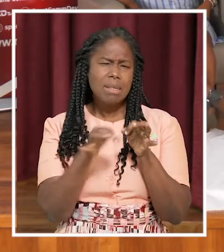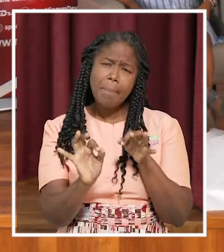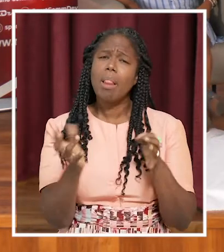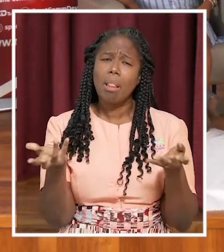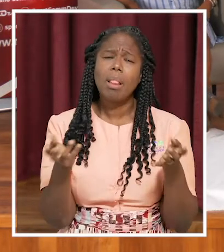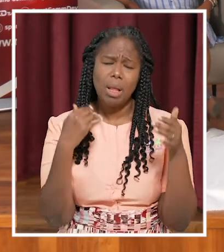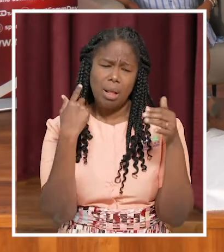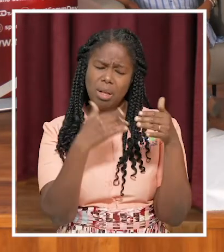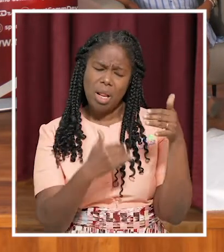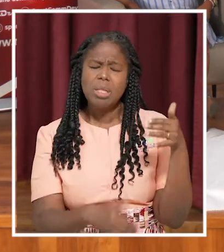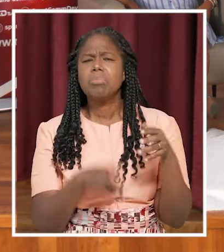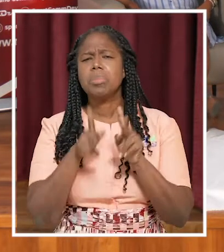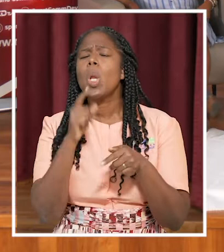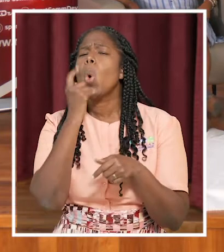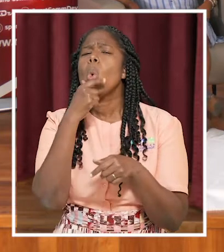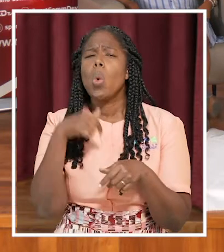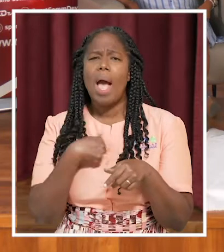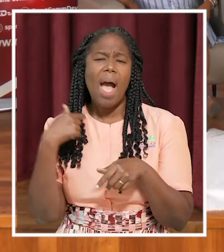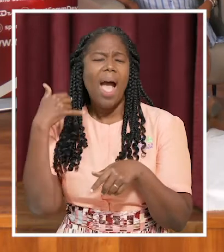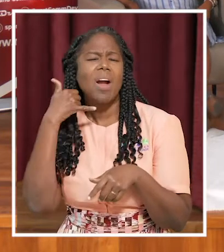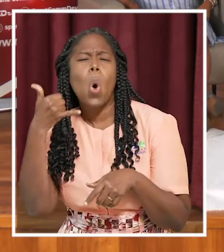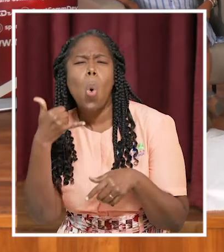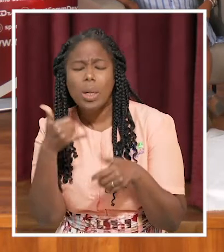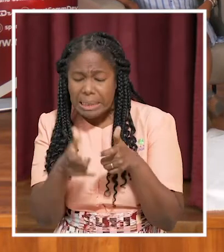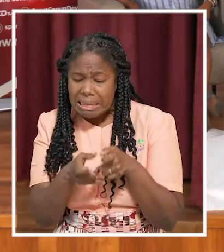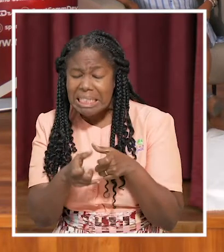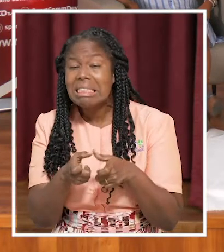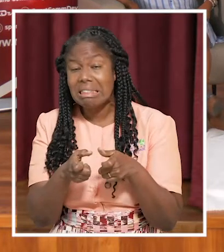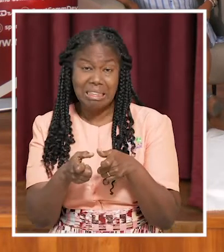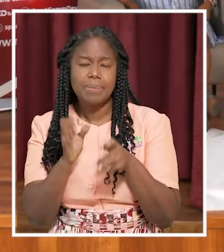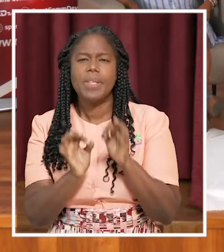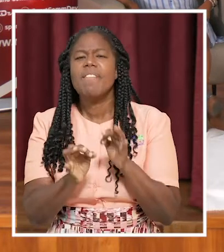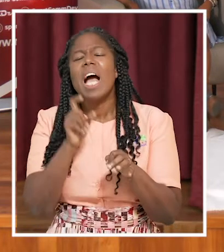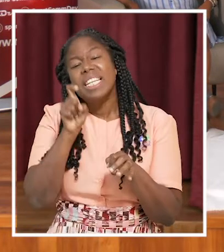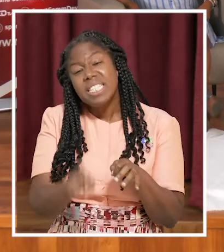should I contact if I need to talk to someone. Is it